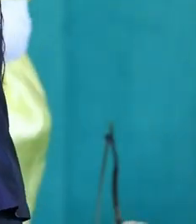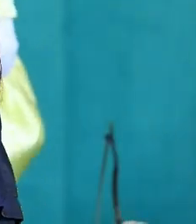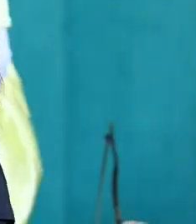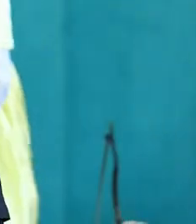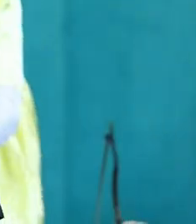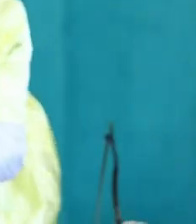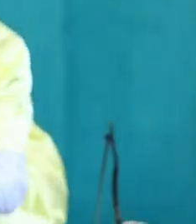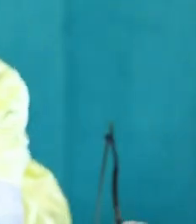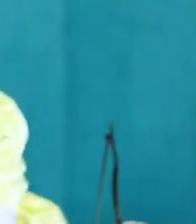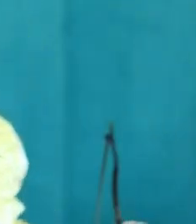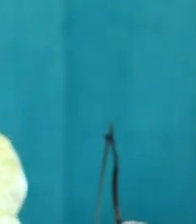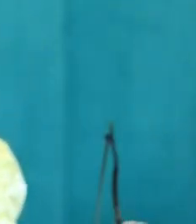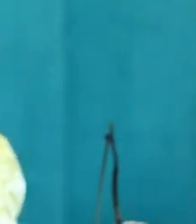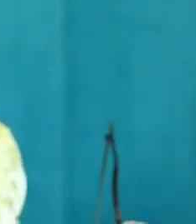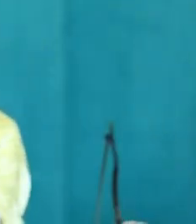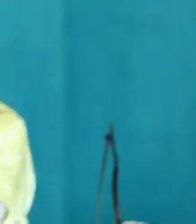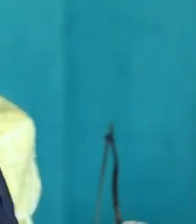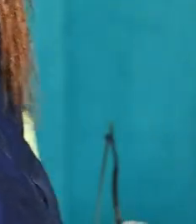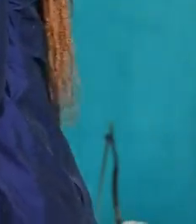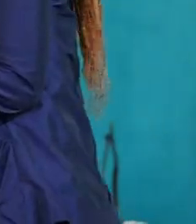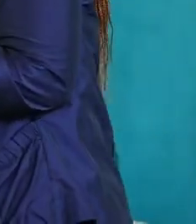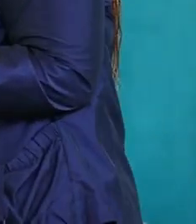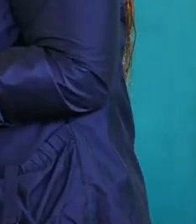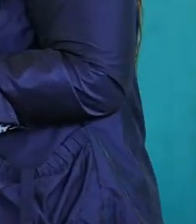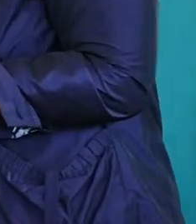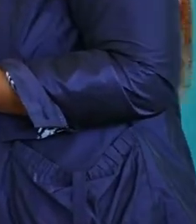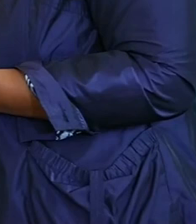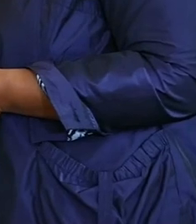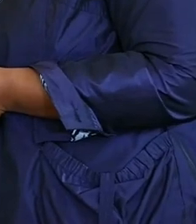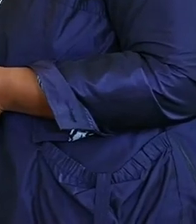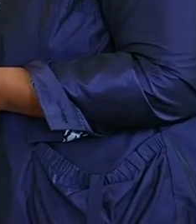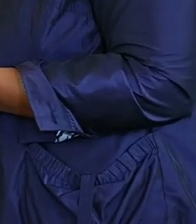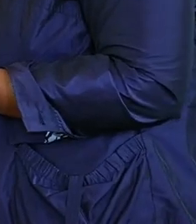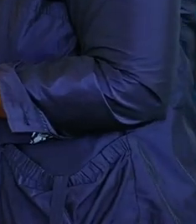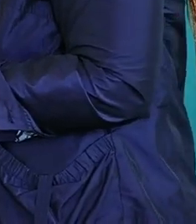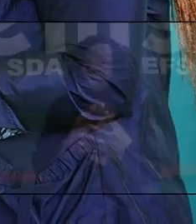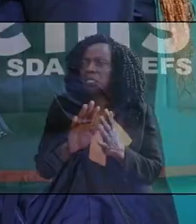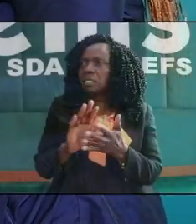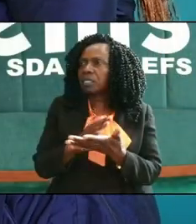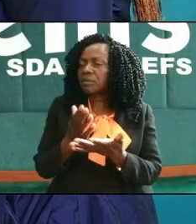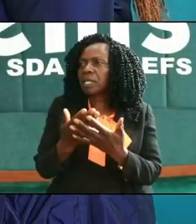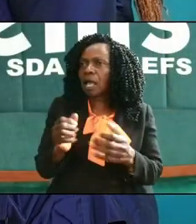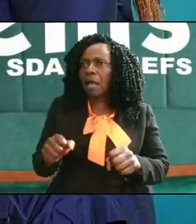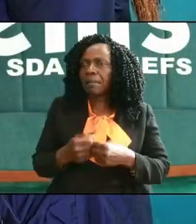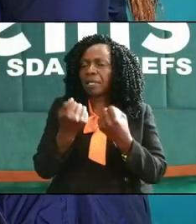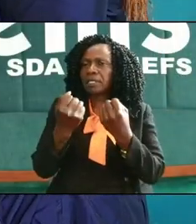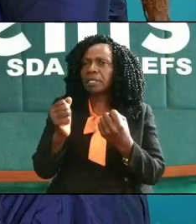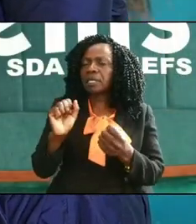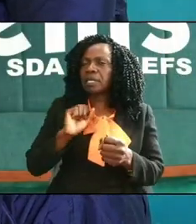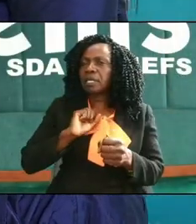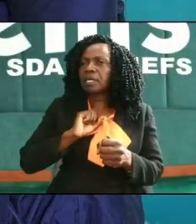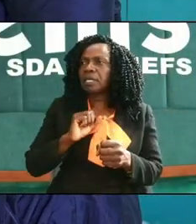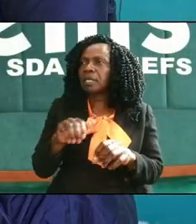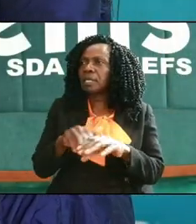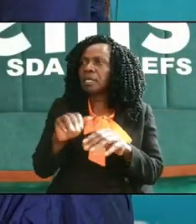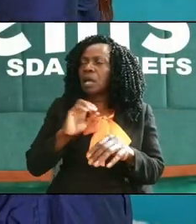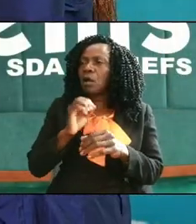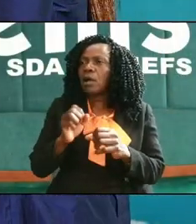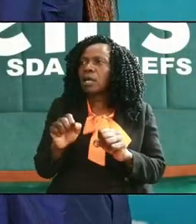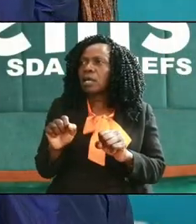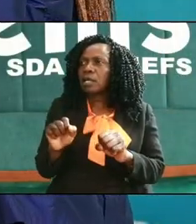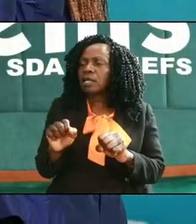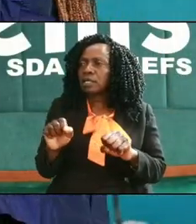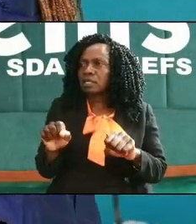And then something very important happened for our salvation. What did the Holy Spirit do? Yes, Randa Jane? He died for